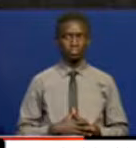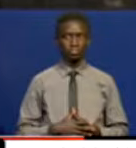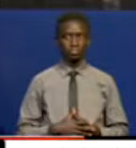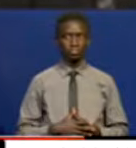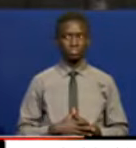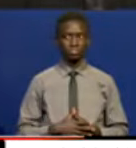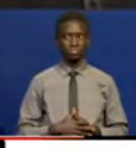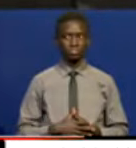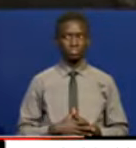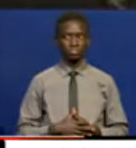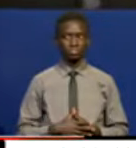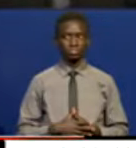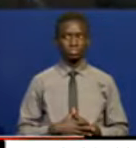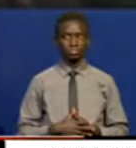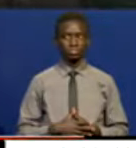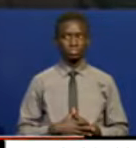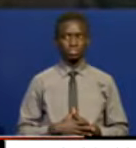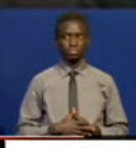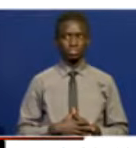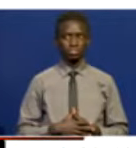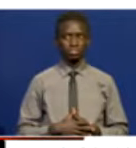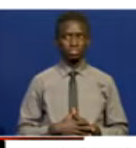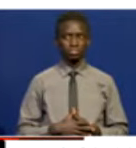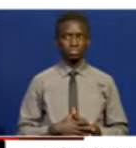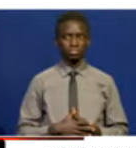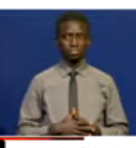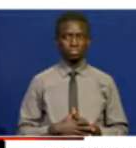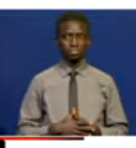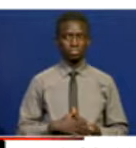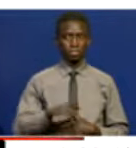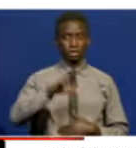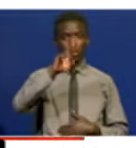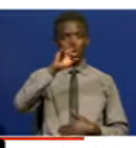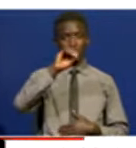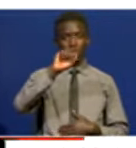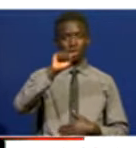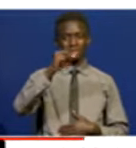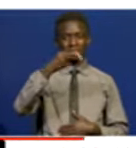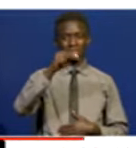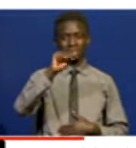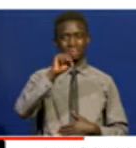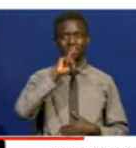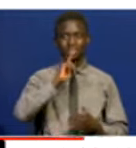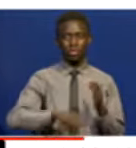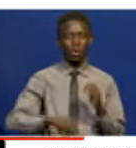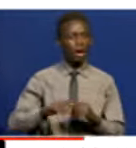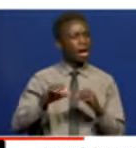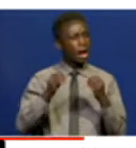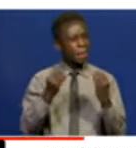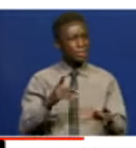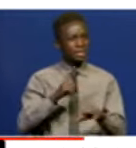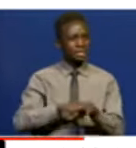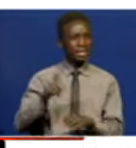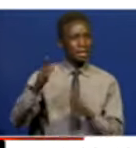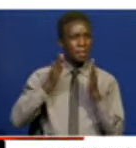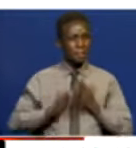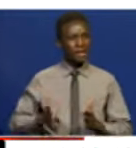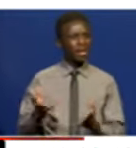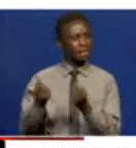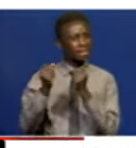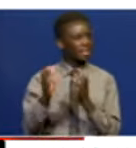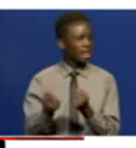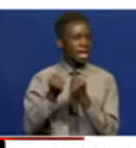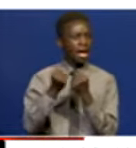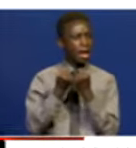anywhere? Give me death. I'll give me freedom. Roshan asked, "Hii ni mara ngapi ya huyu mtu kushikwa?" I like